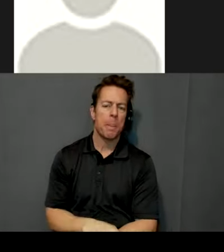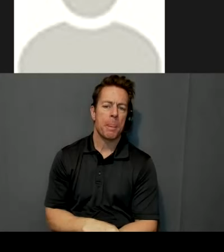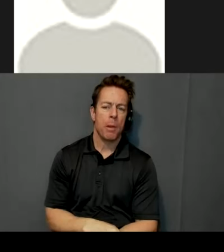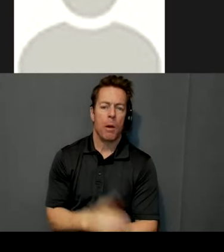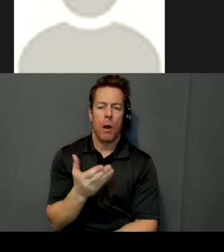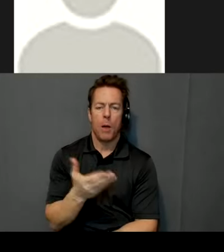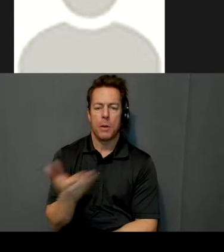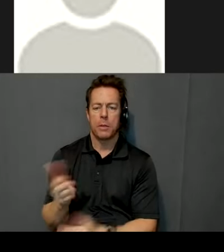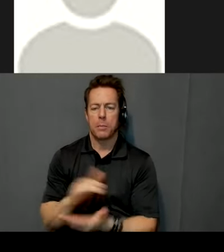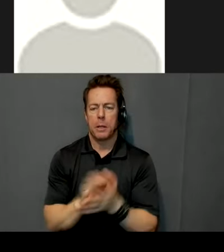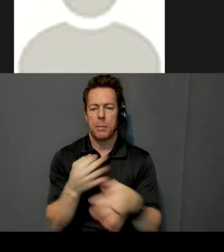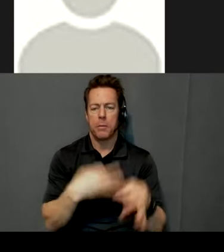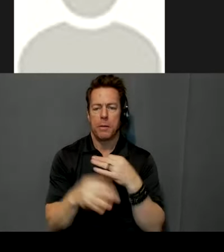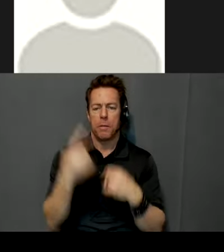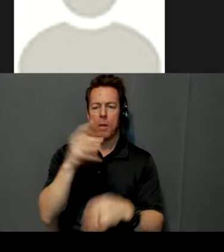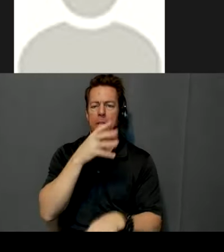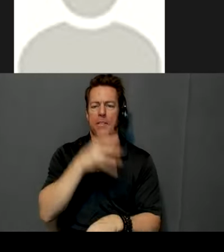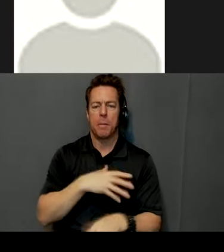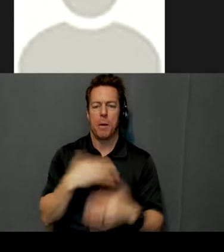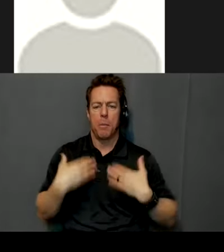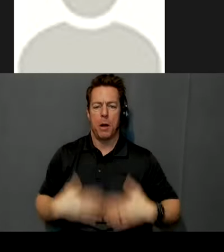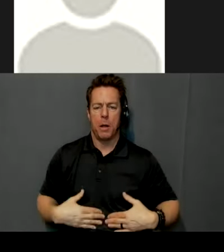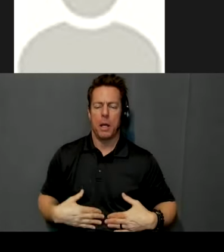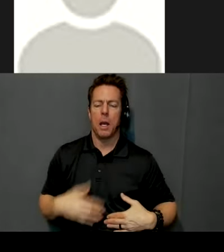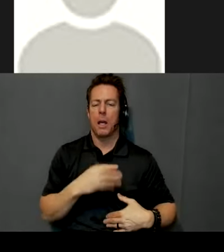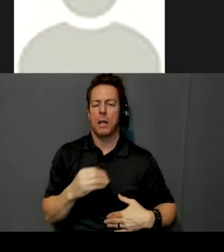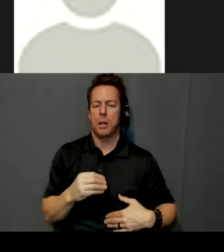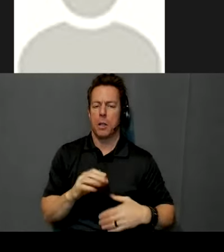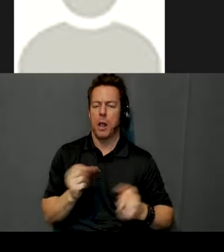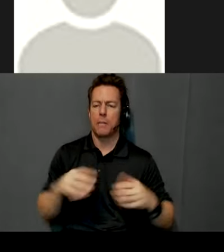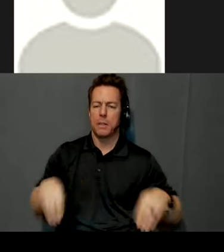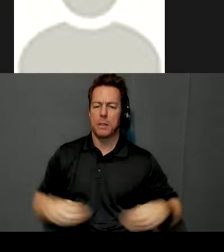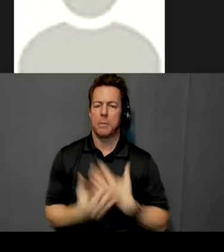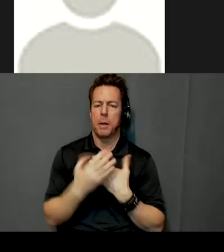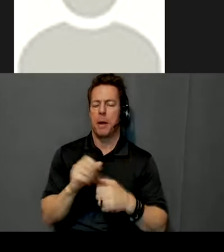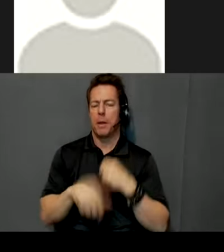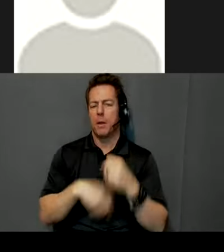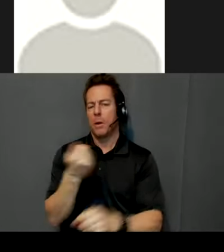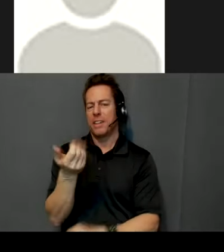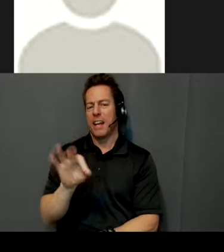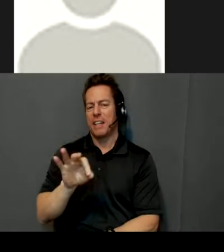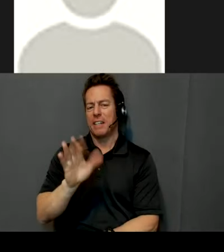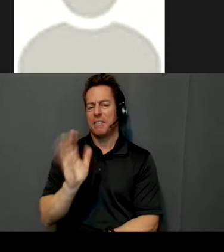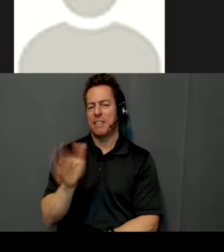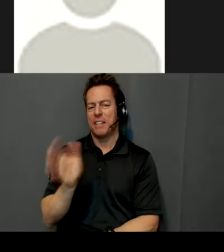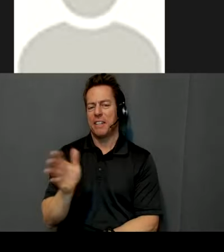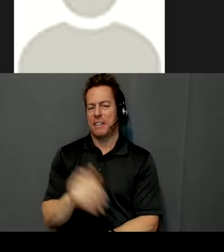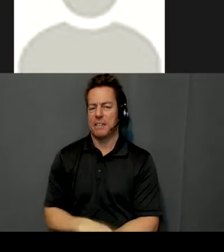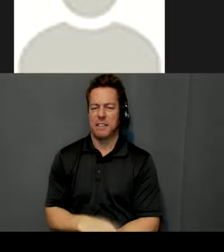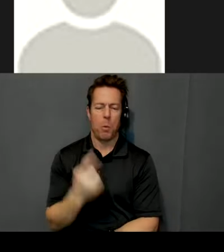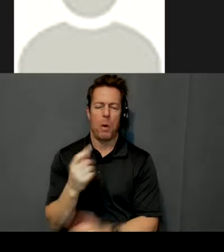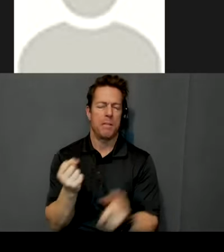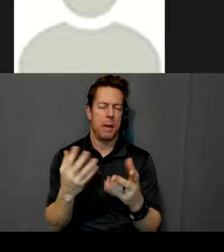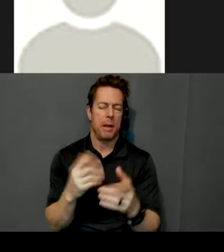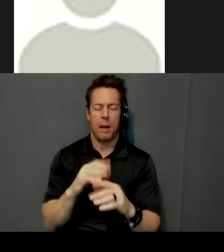Objects become surrogates for the female body, and her palette is heavily inspired by the 1950s. This is just one of many pieces